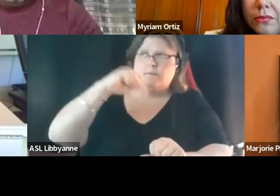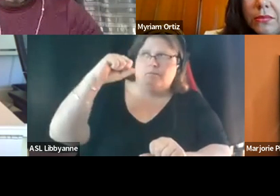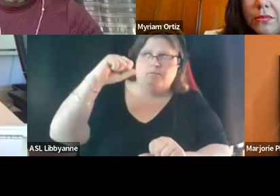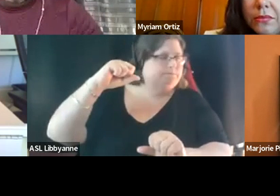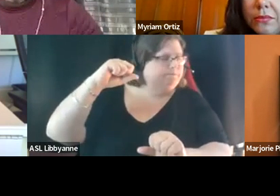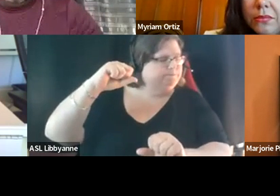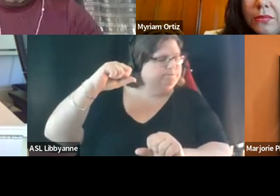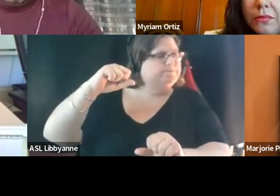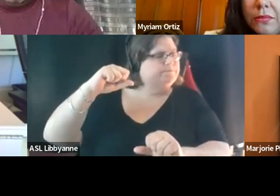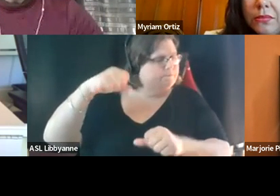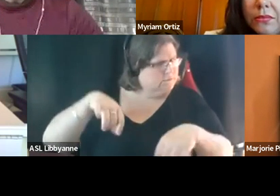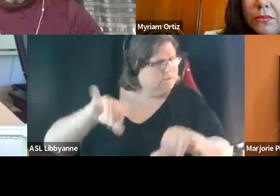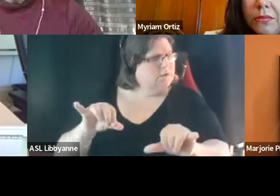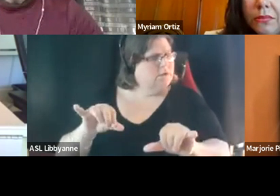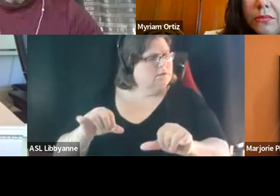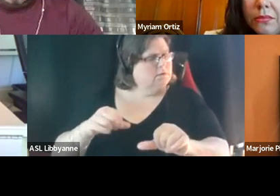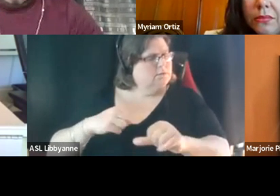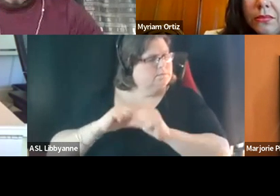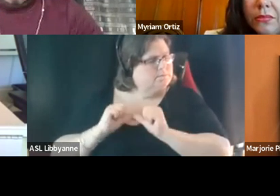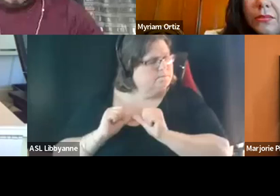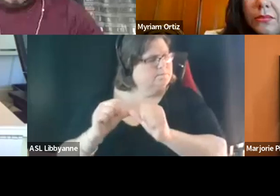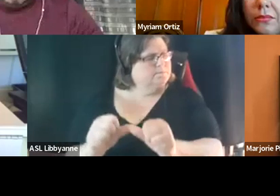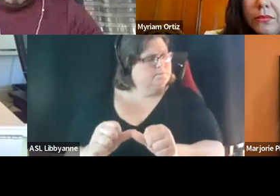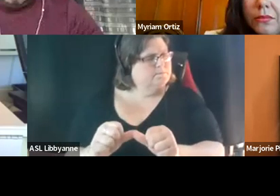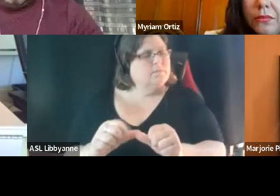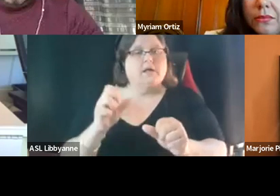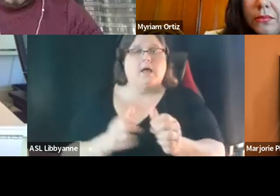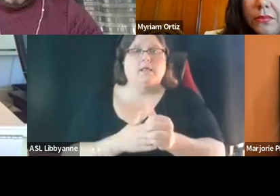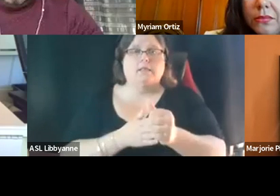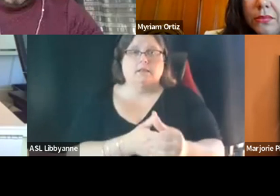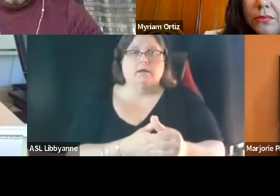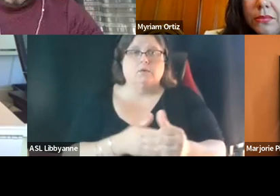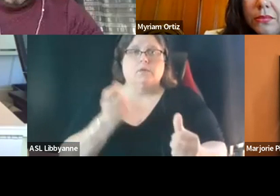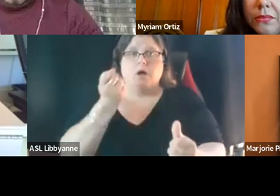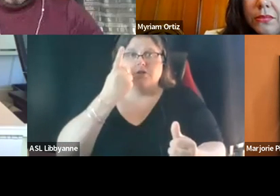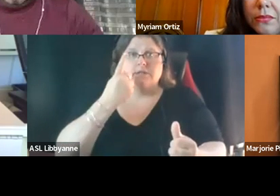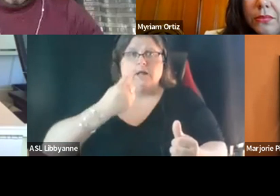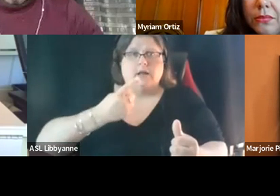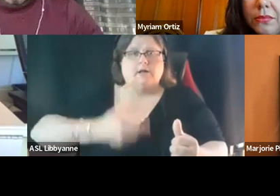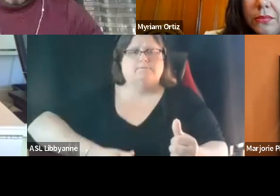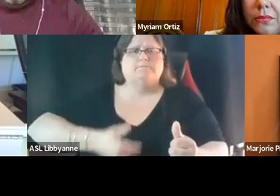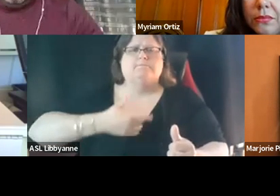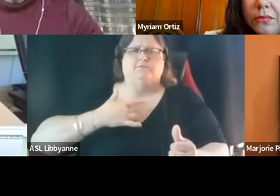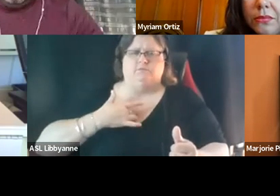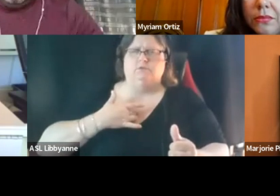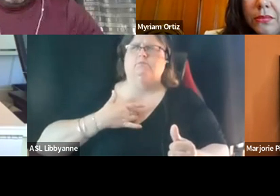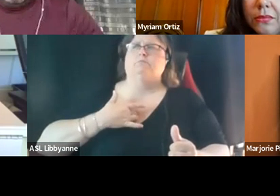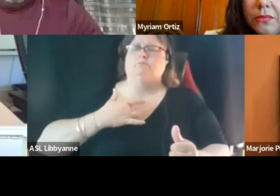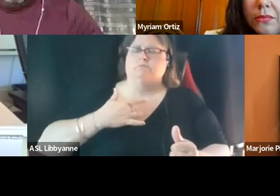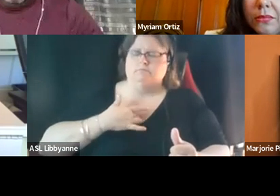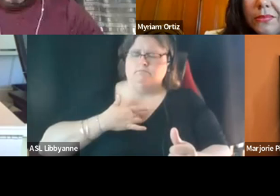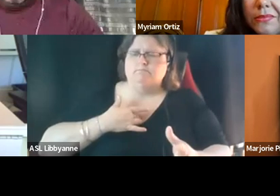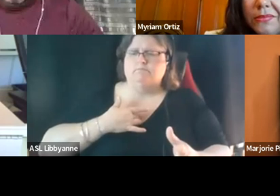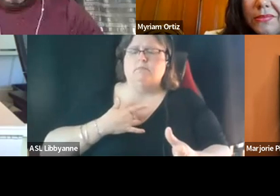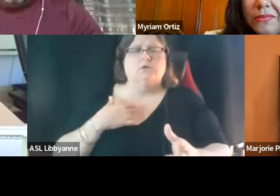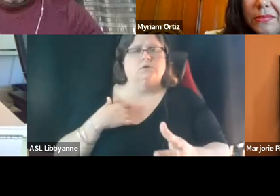can listen with empathy, understanding, and one who goes beyond words, but takes a strategic action